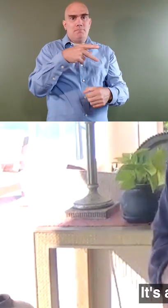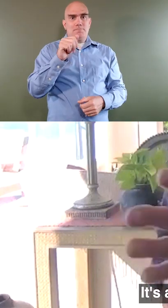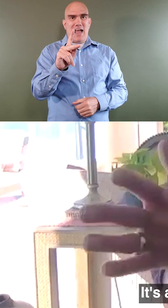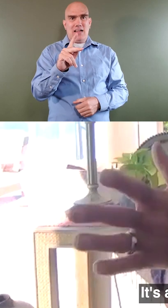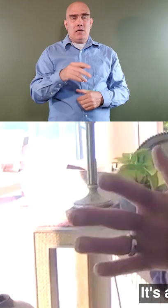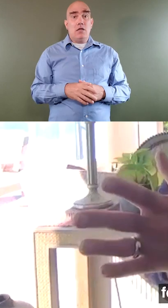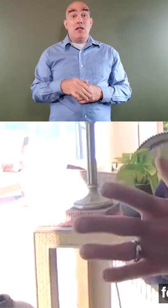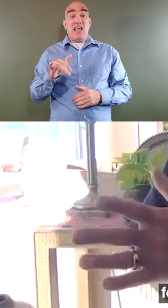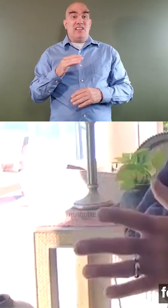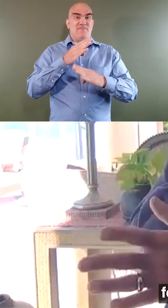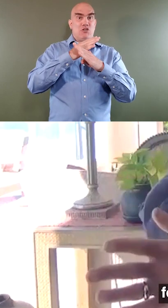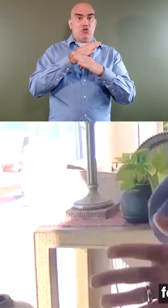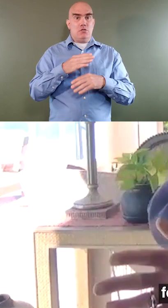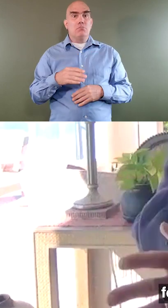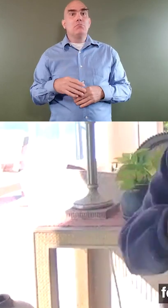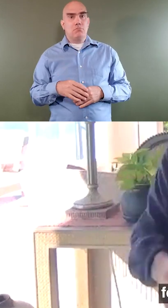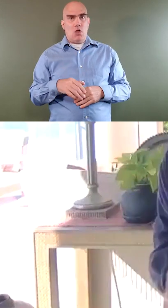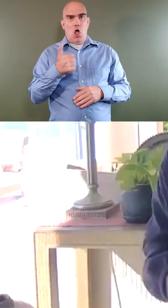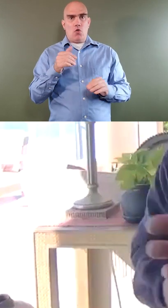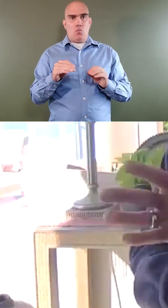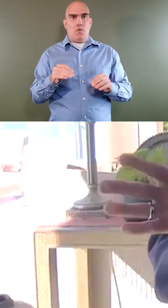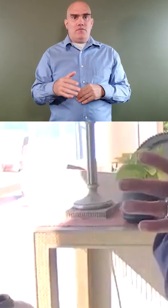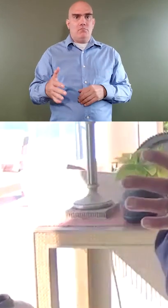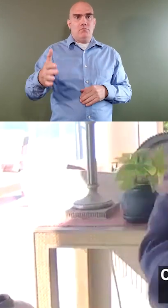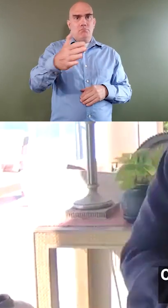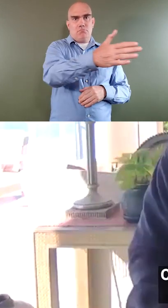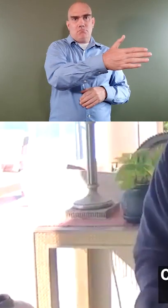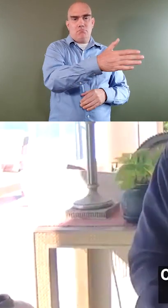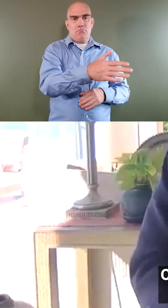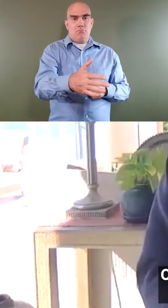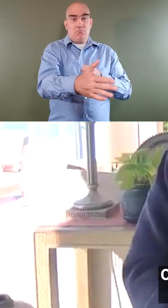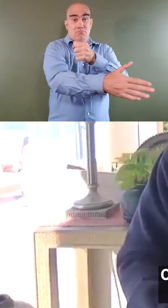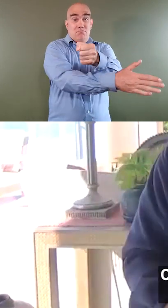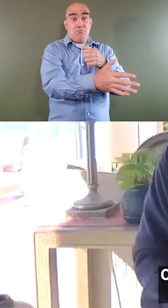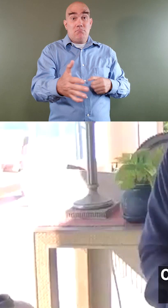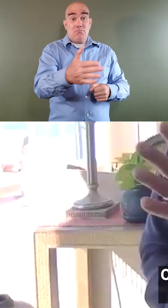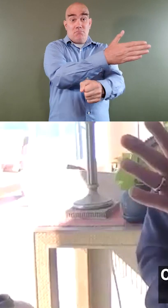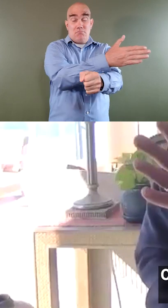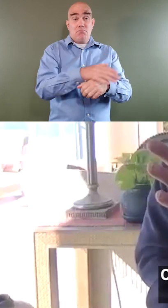if you will, followed by some other move. Could be followed by a punch. It could be followed by